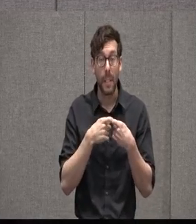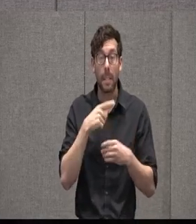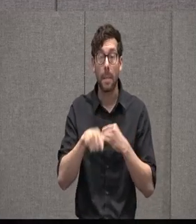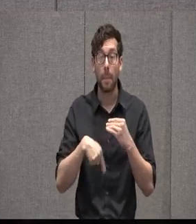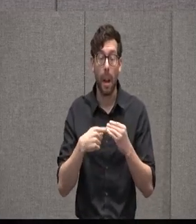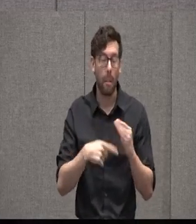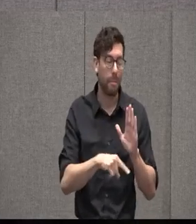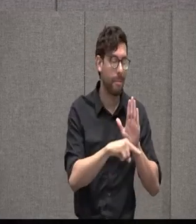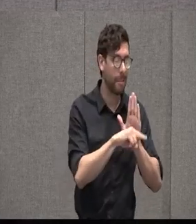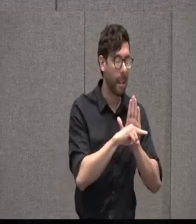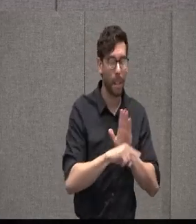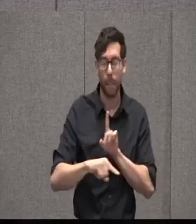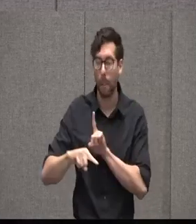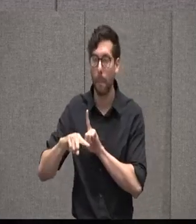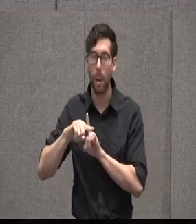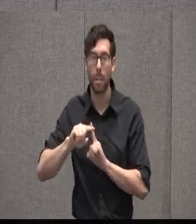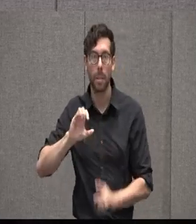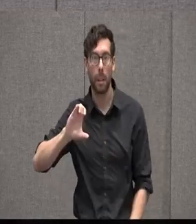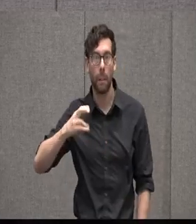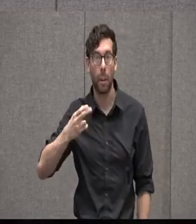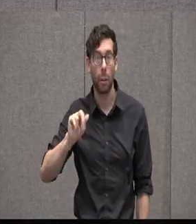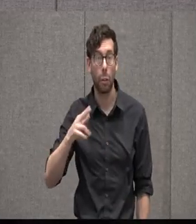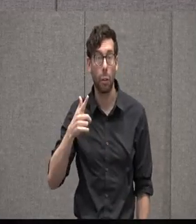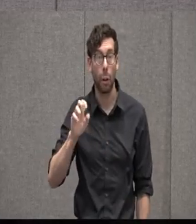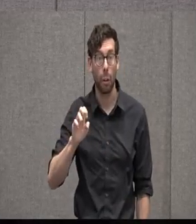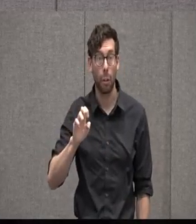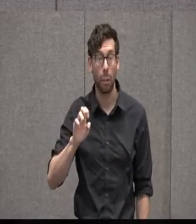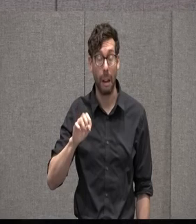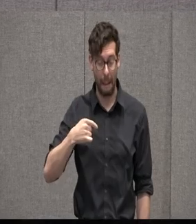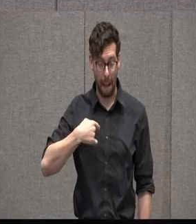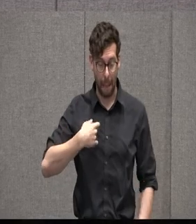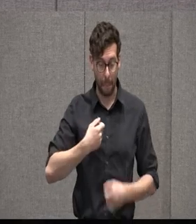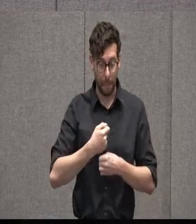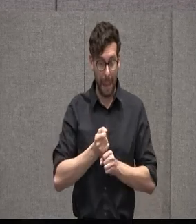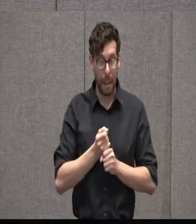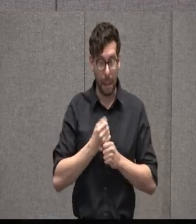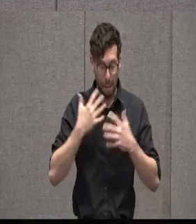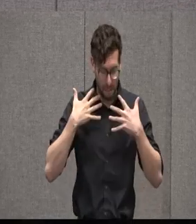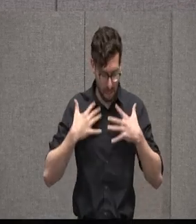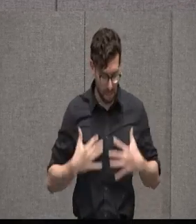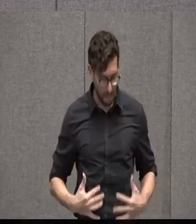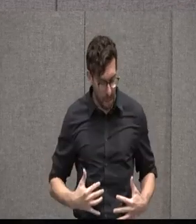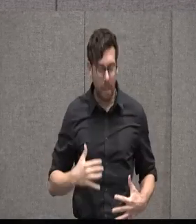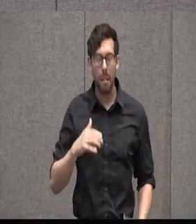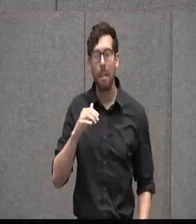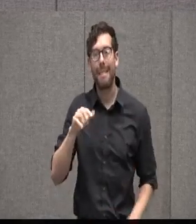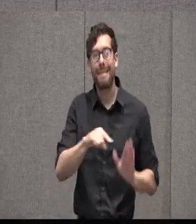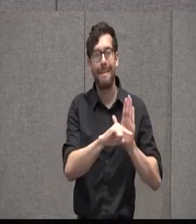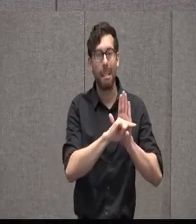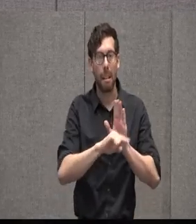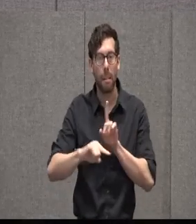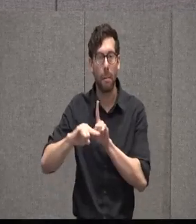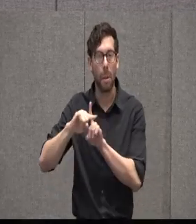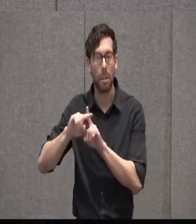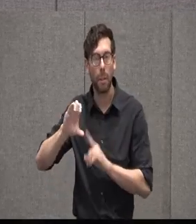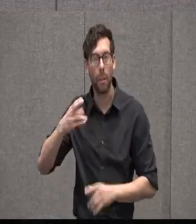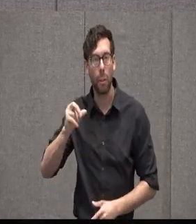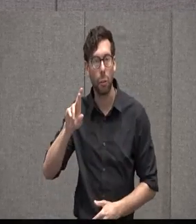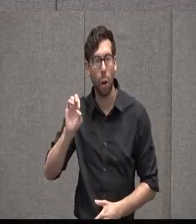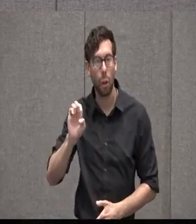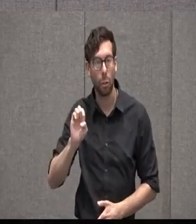charges. And I'm made up of negative, positive charges, and so are you. What do I mean by these charges?